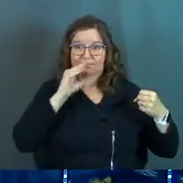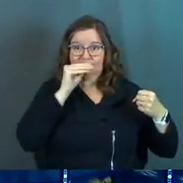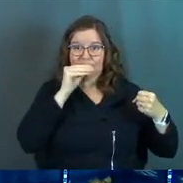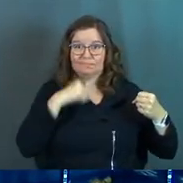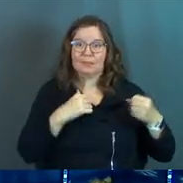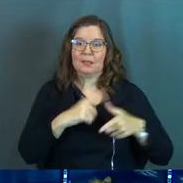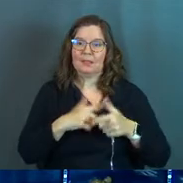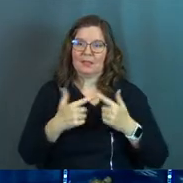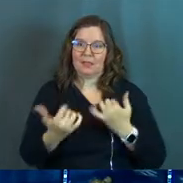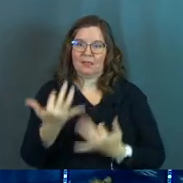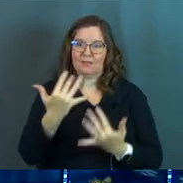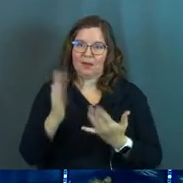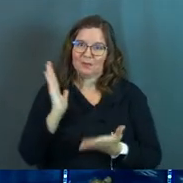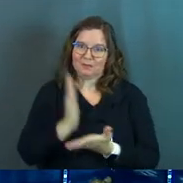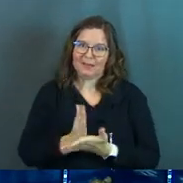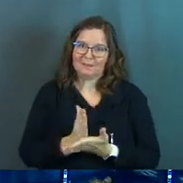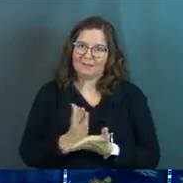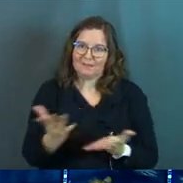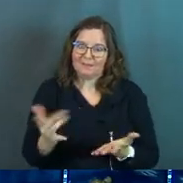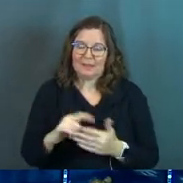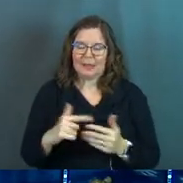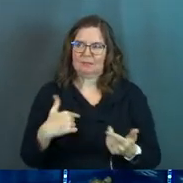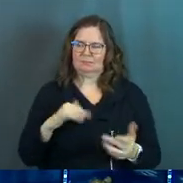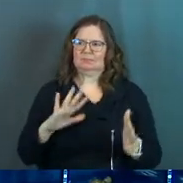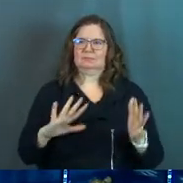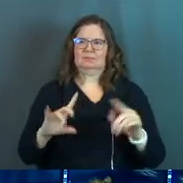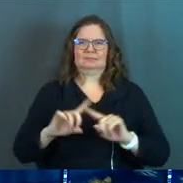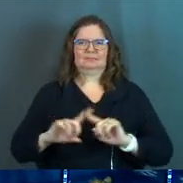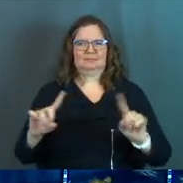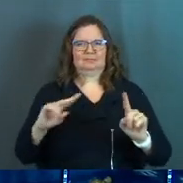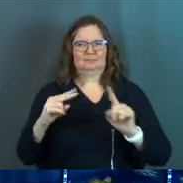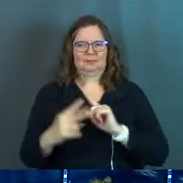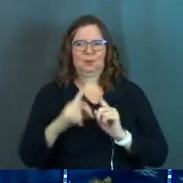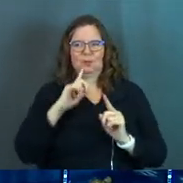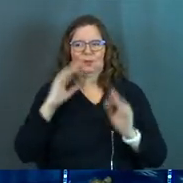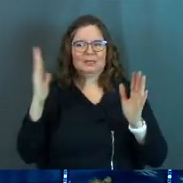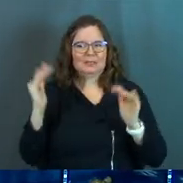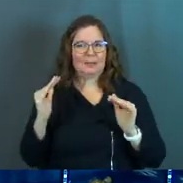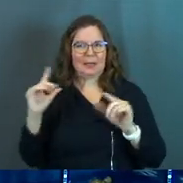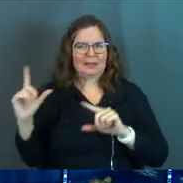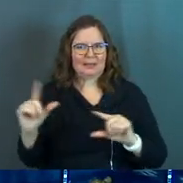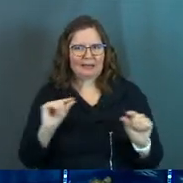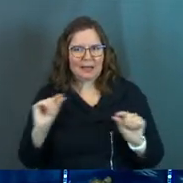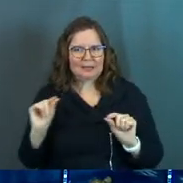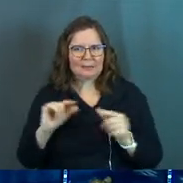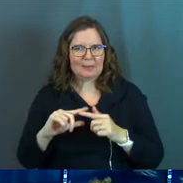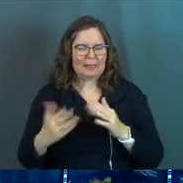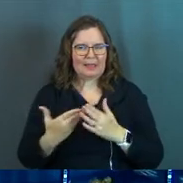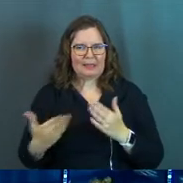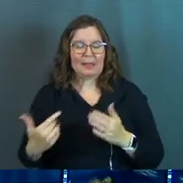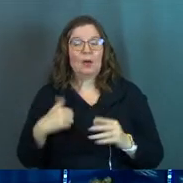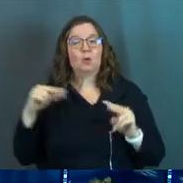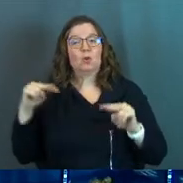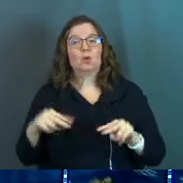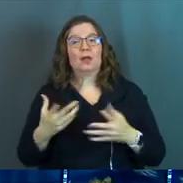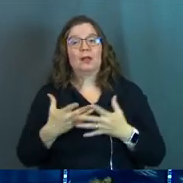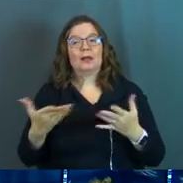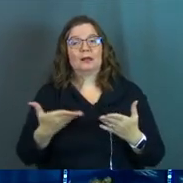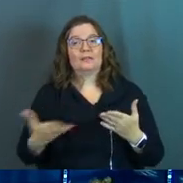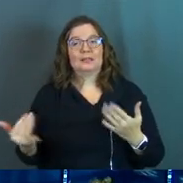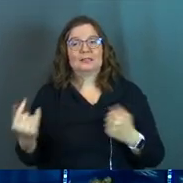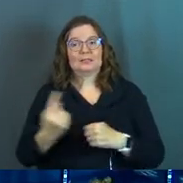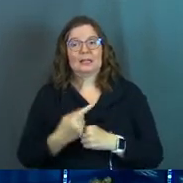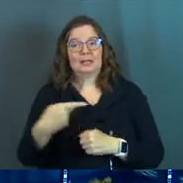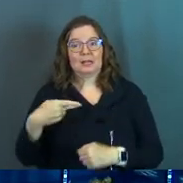die. Well, that's a bit of a twist, isn't it? We didn't really expect gossip to be the thing. And we're going to look at a lot of